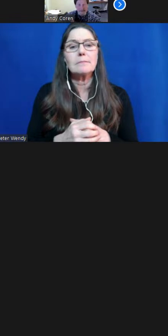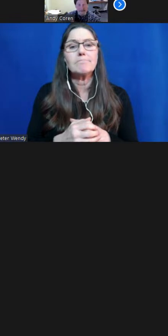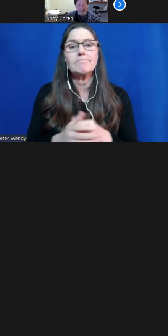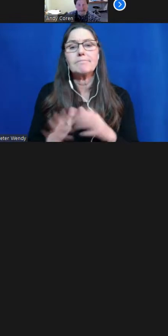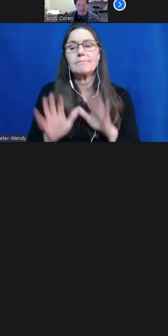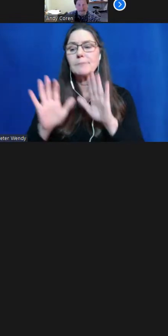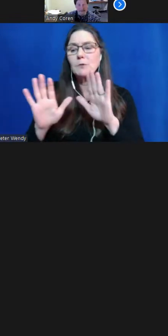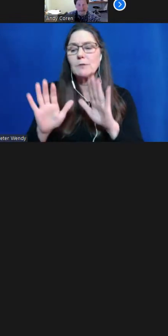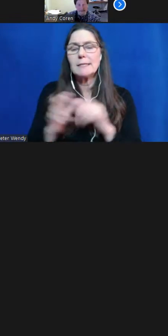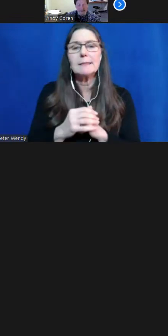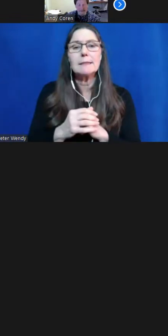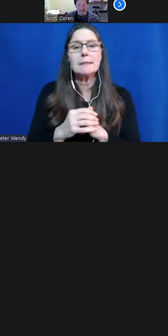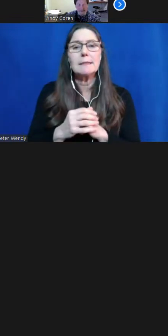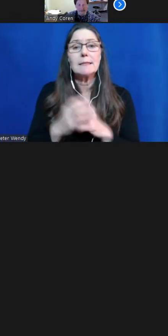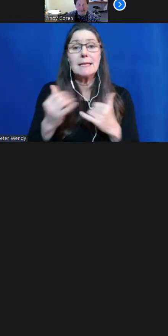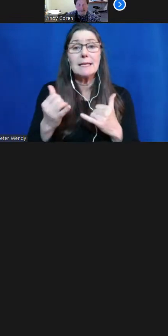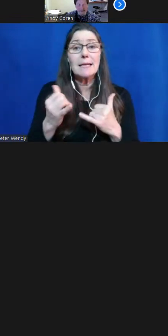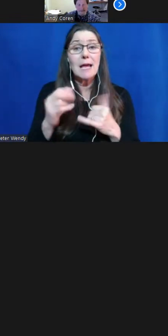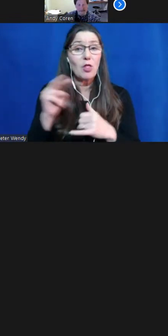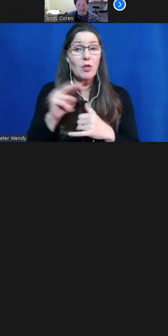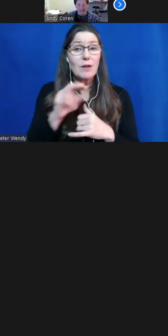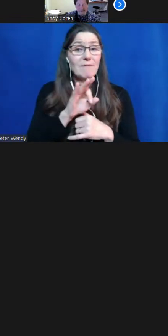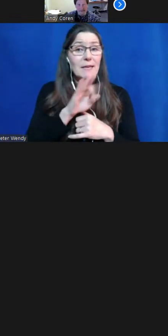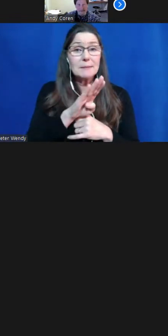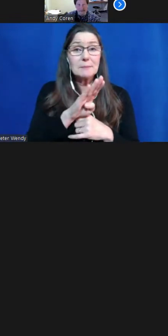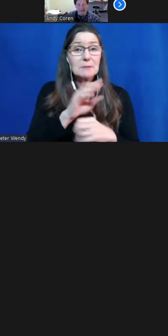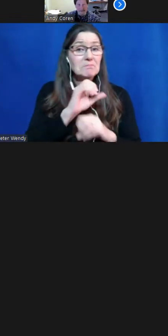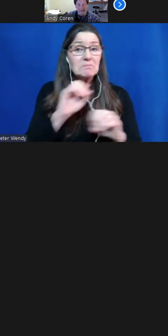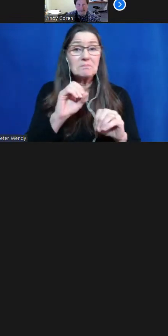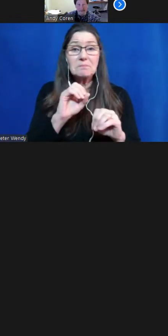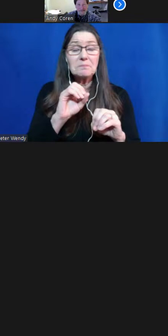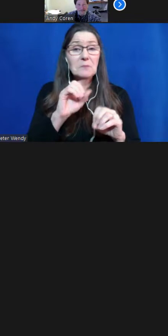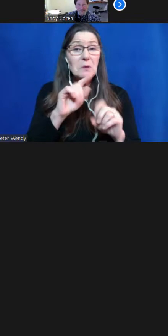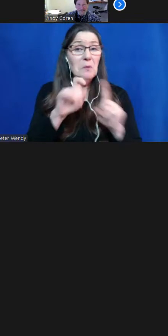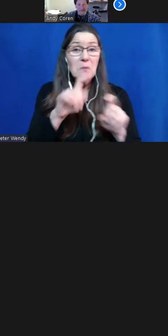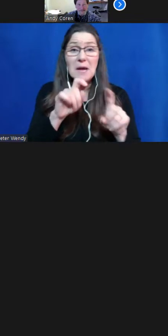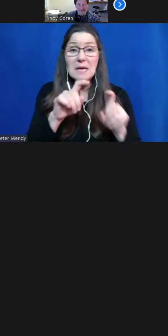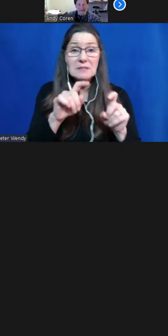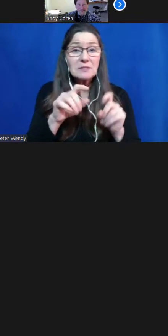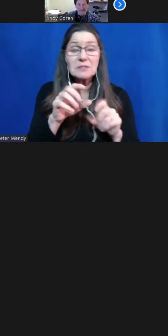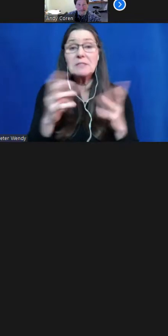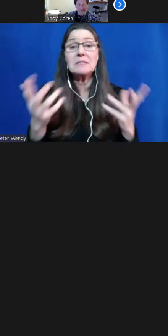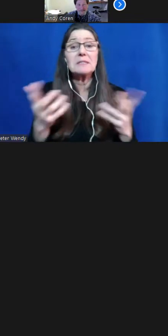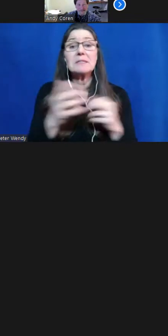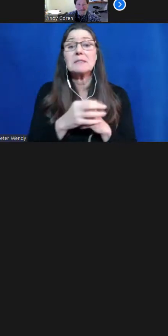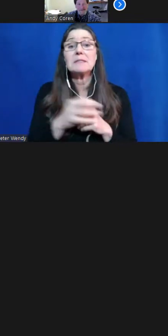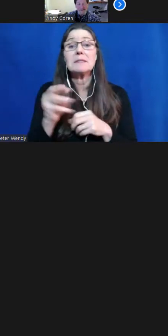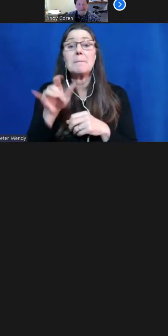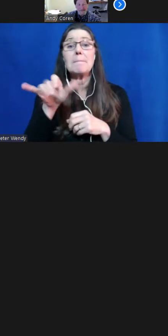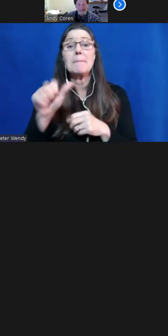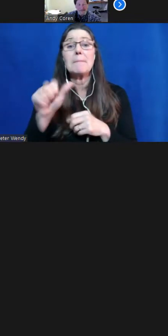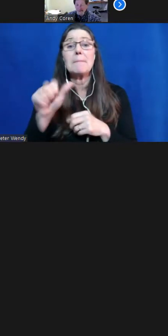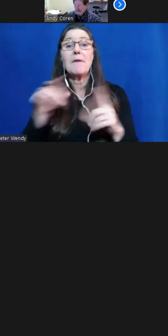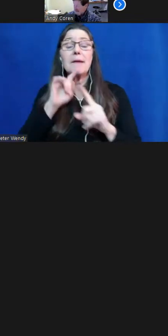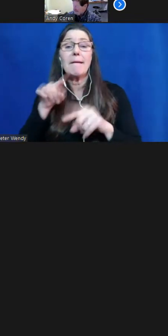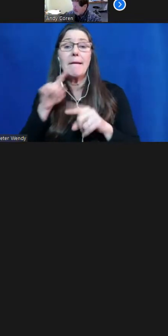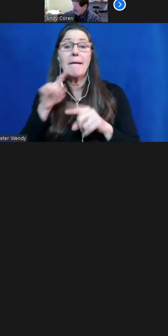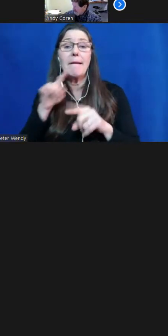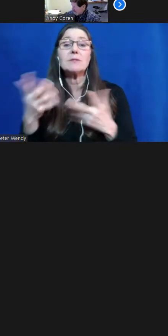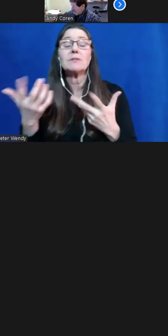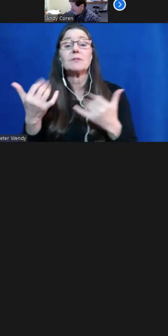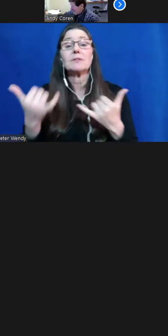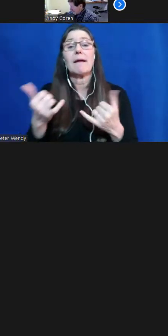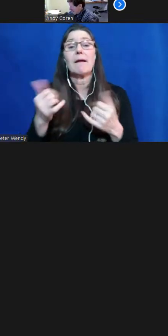Great. And in looking at Facebook, I don't see any questions that Maya was not able to answer on Facebook. So we'll jump into a second